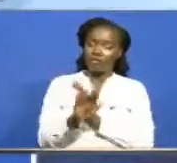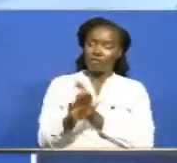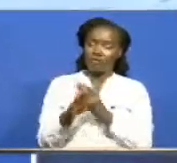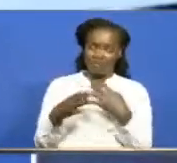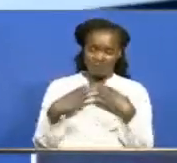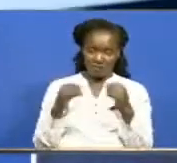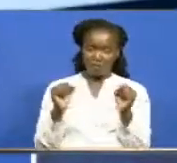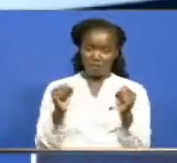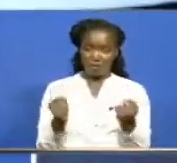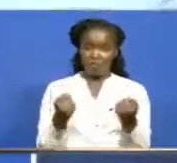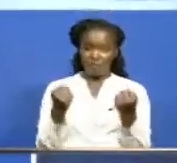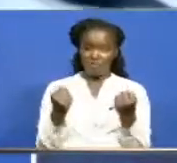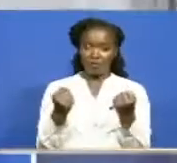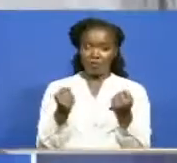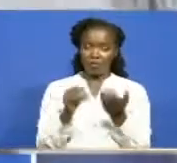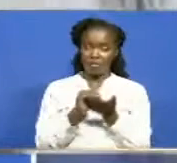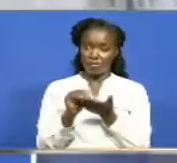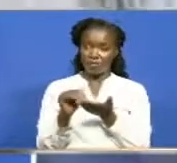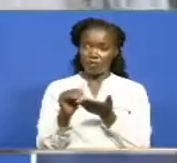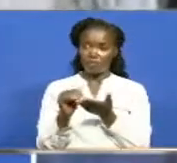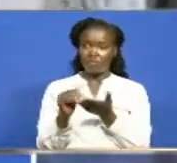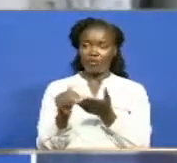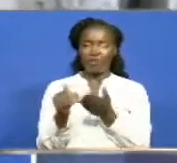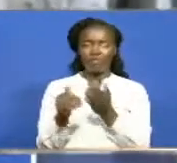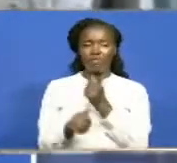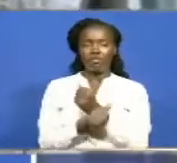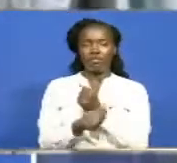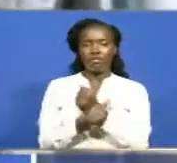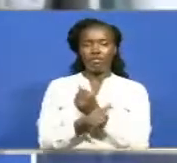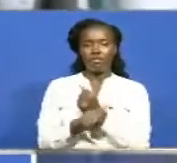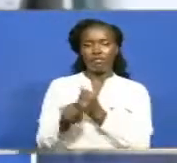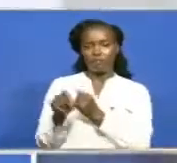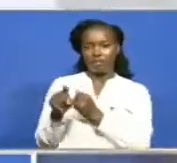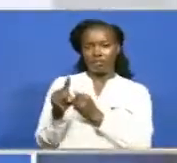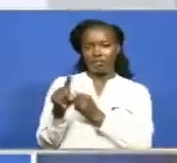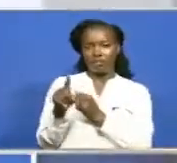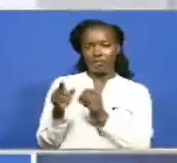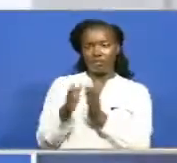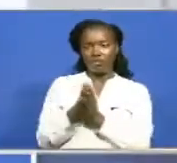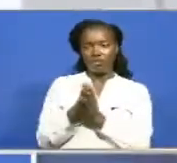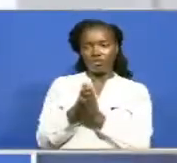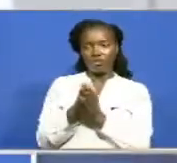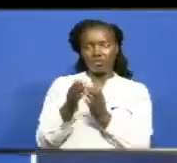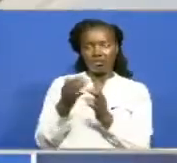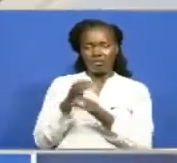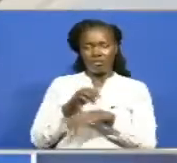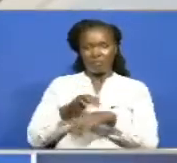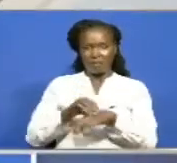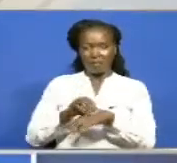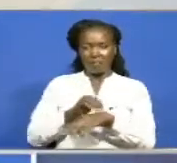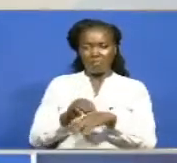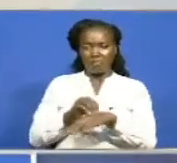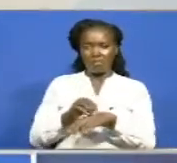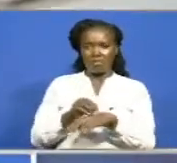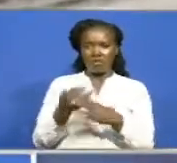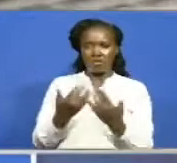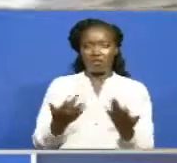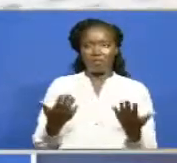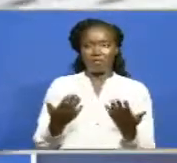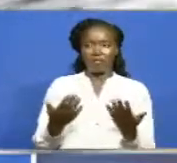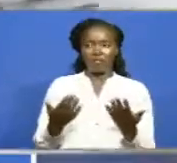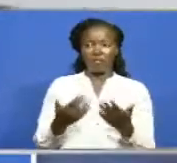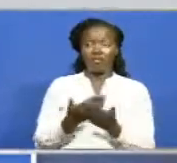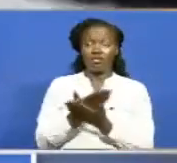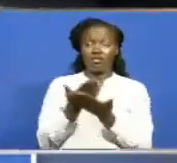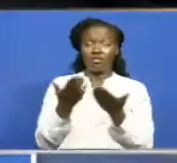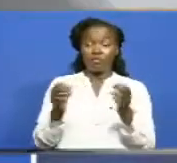and safer by removing harmful bacteria and allergy-causing substances. The LG dual vent